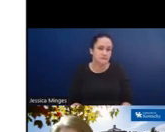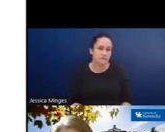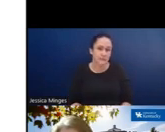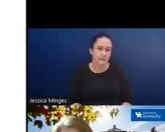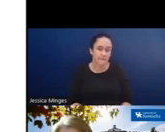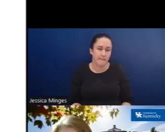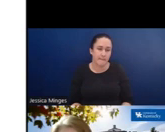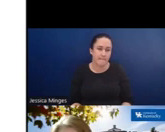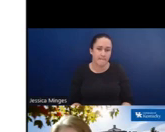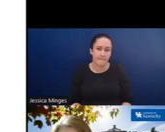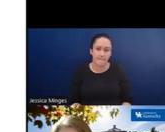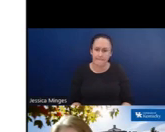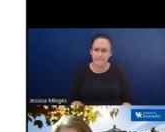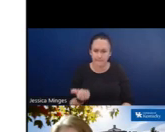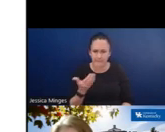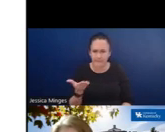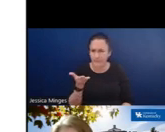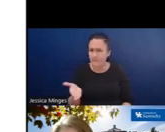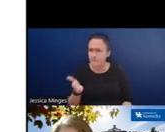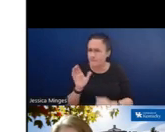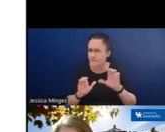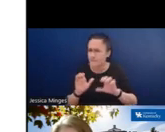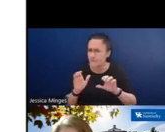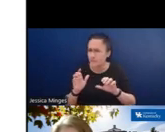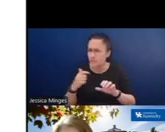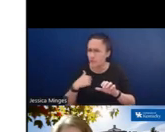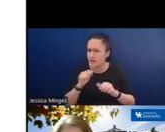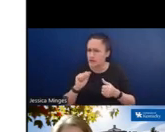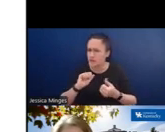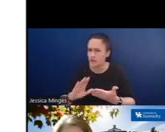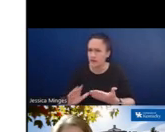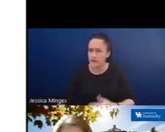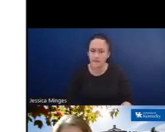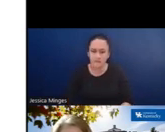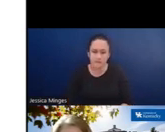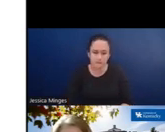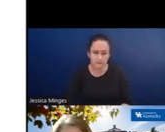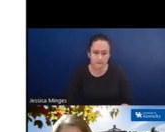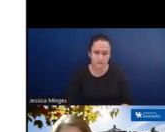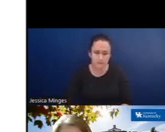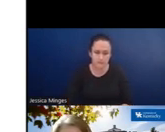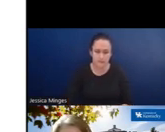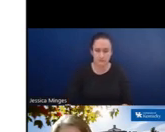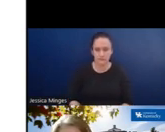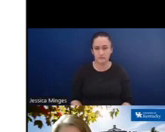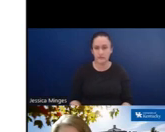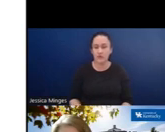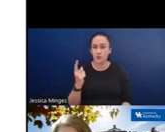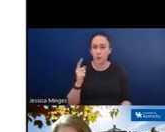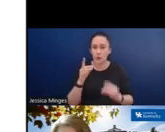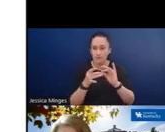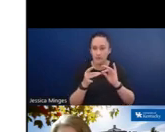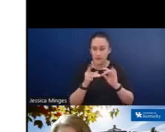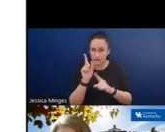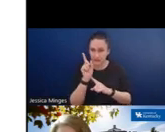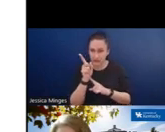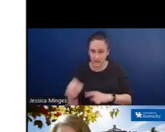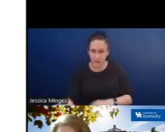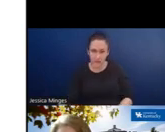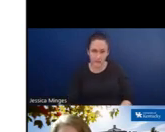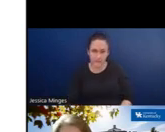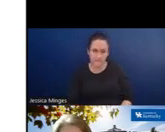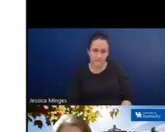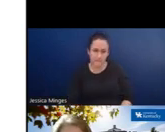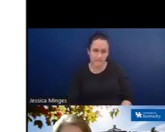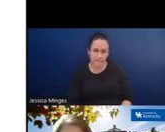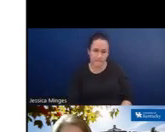Fabulous. Is there anything in the chat we should address before we switch back? So there is a message. It'll take me 1 minute to read it